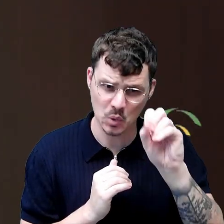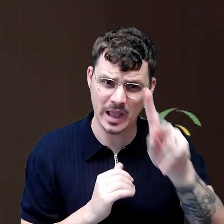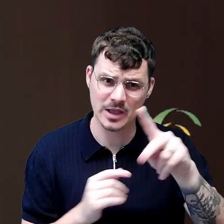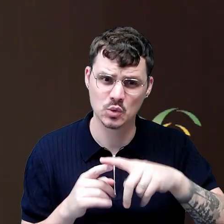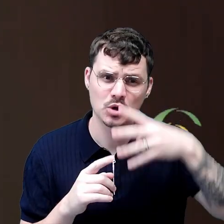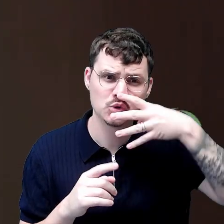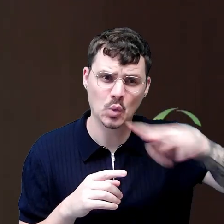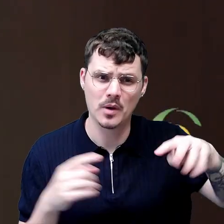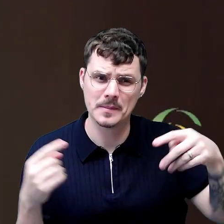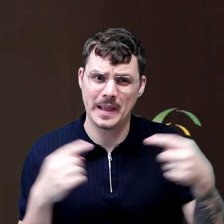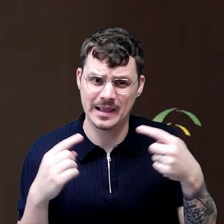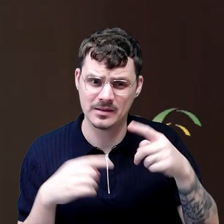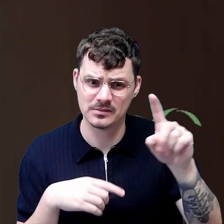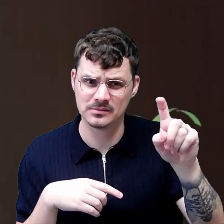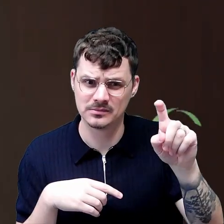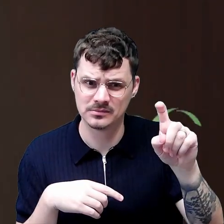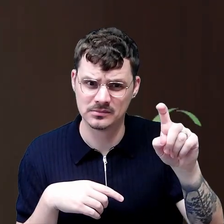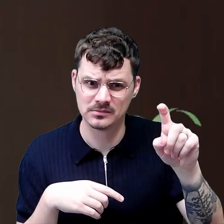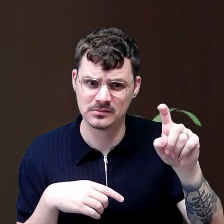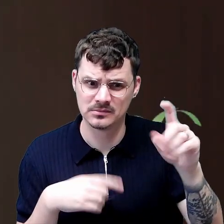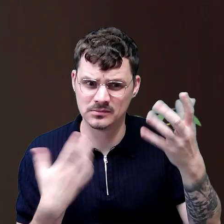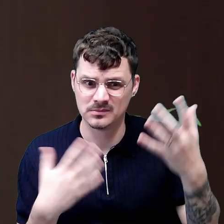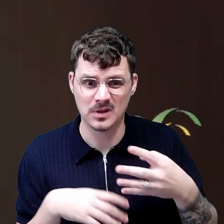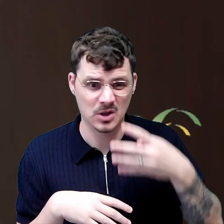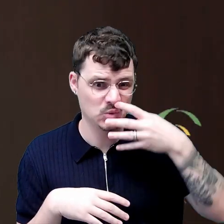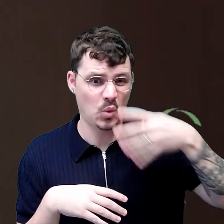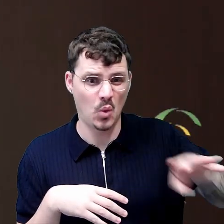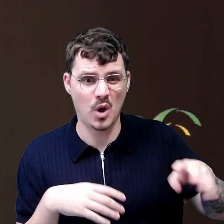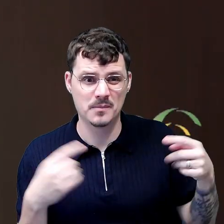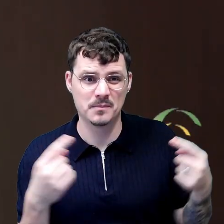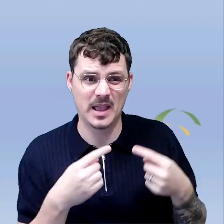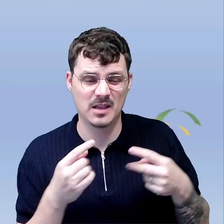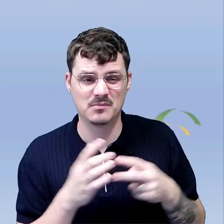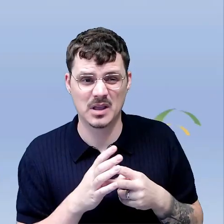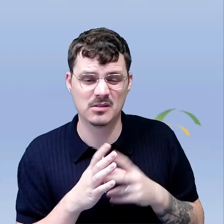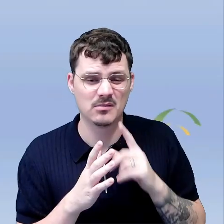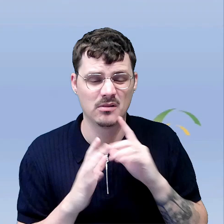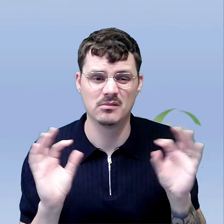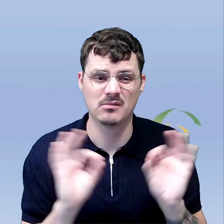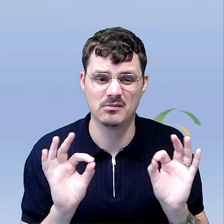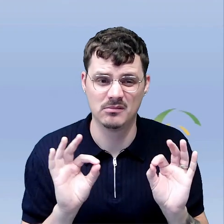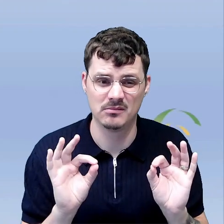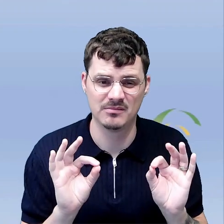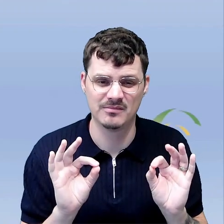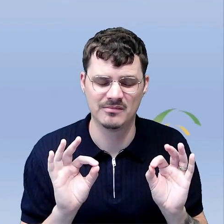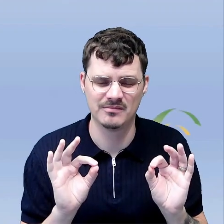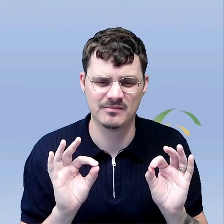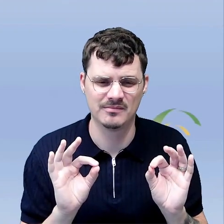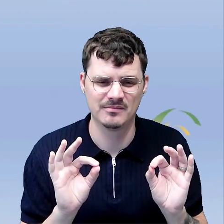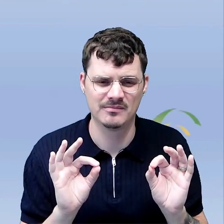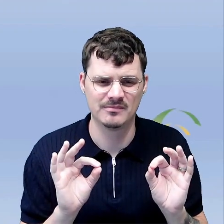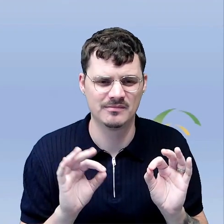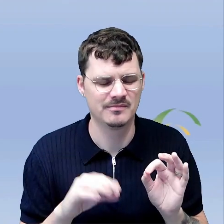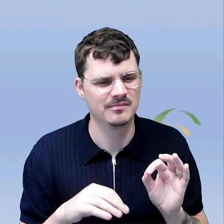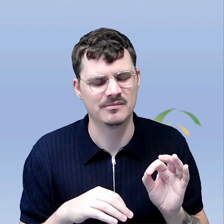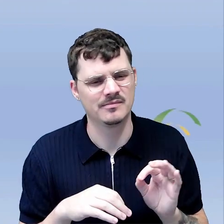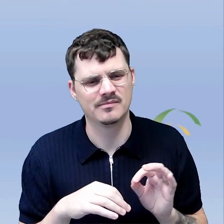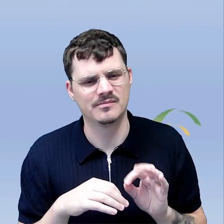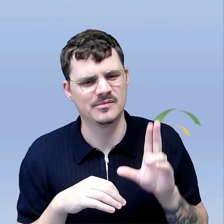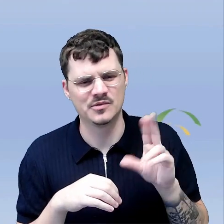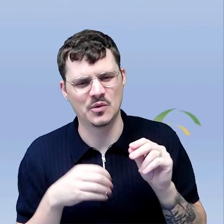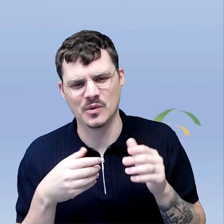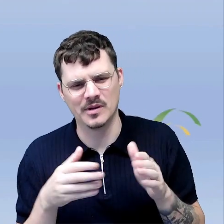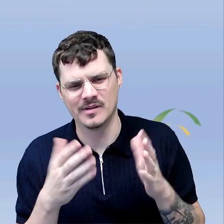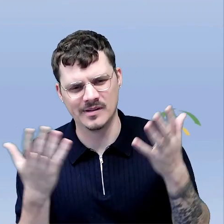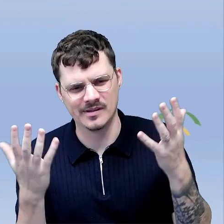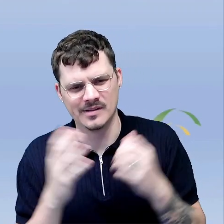pain? Is ignored pain, a benign thing? My goodness.